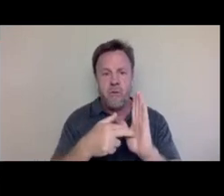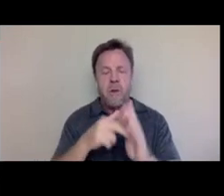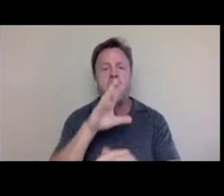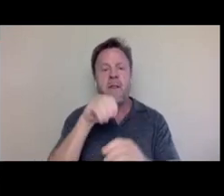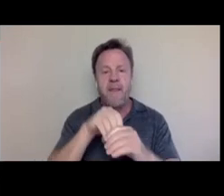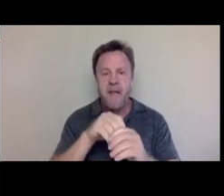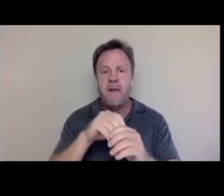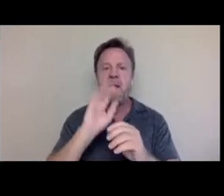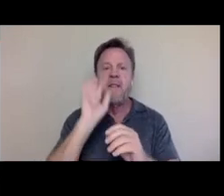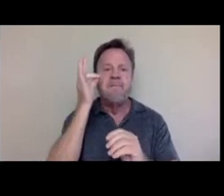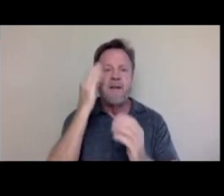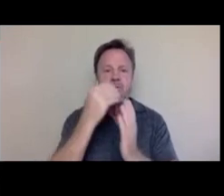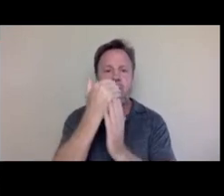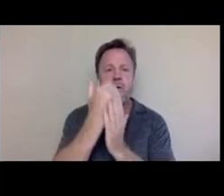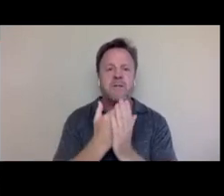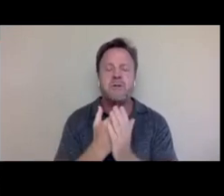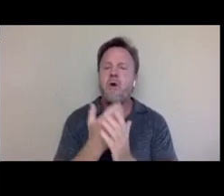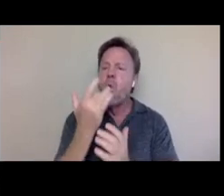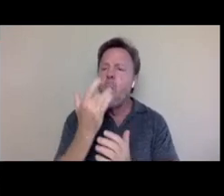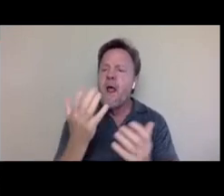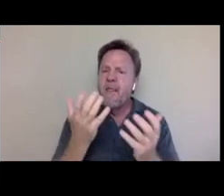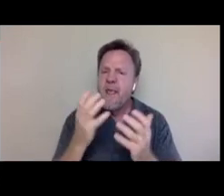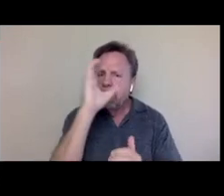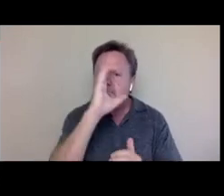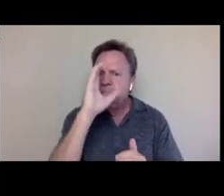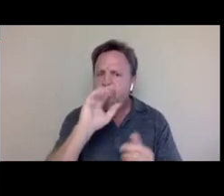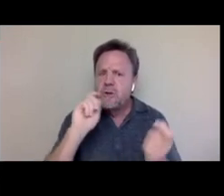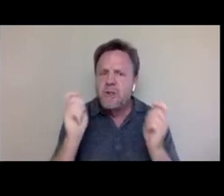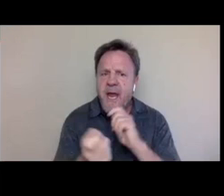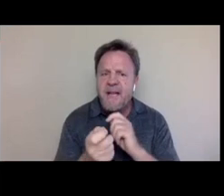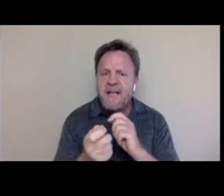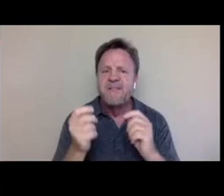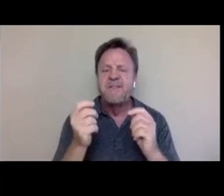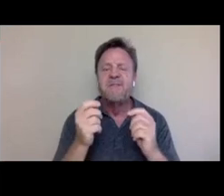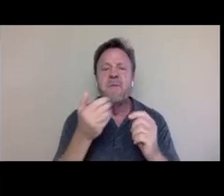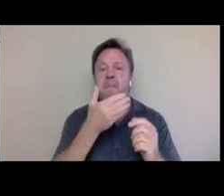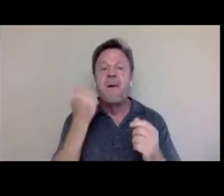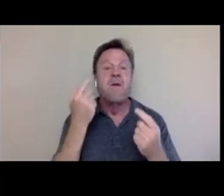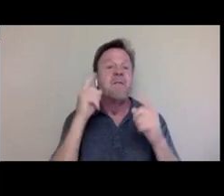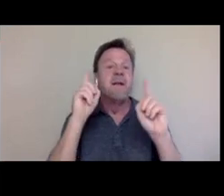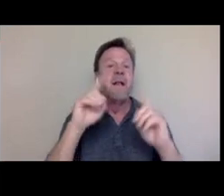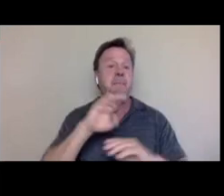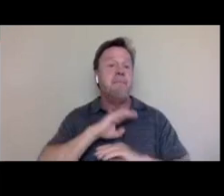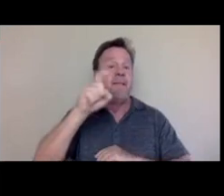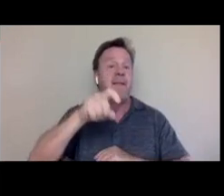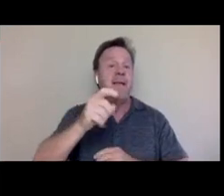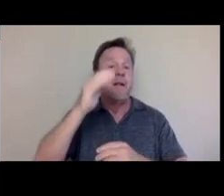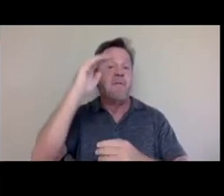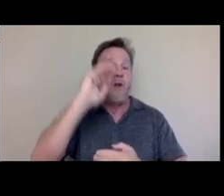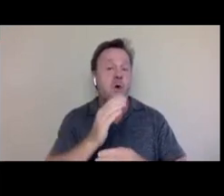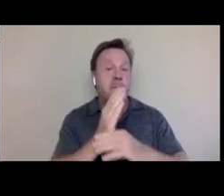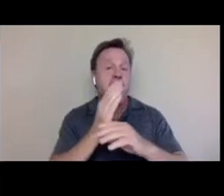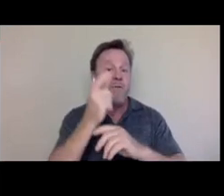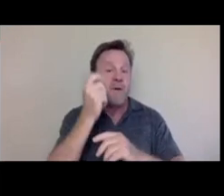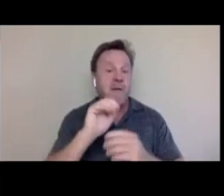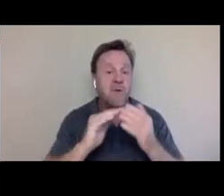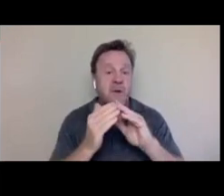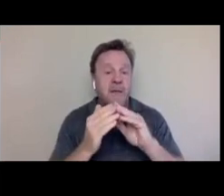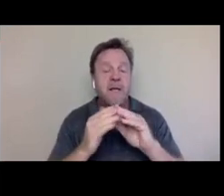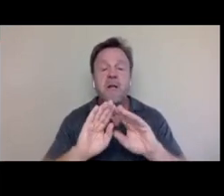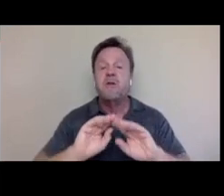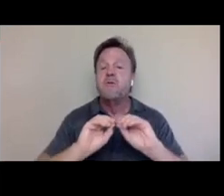Register. Why are they seeking change? To more effectively meet the needs of low moderate income communities, increase clarity